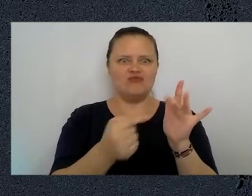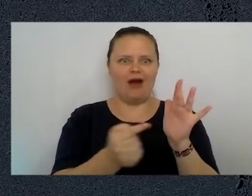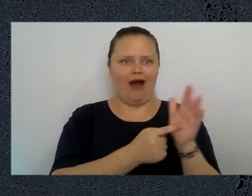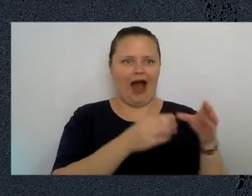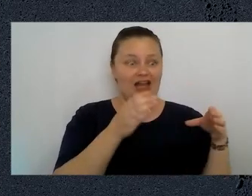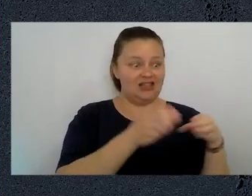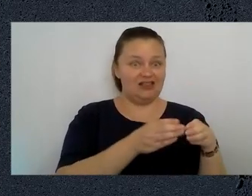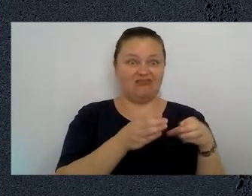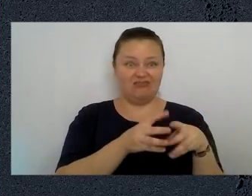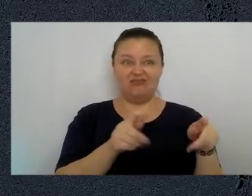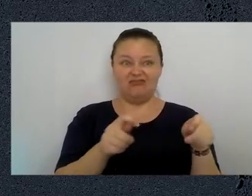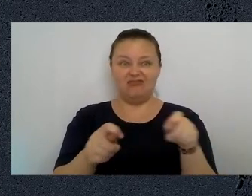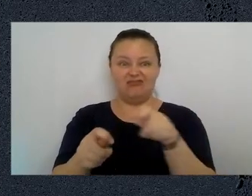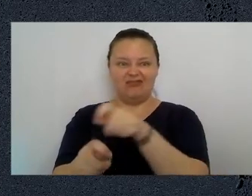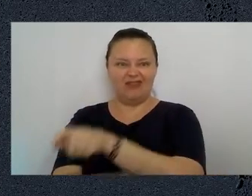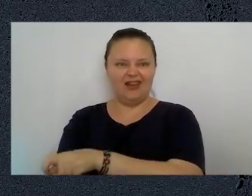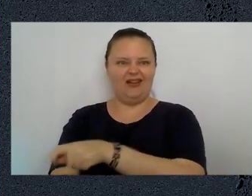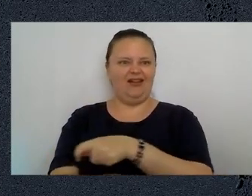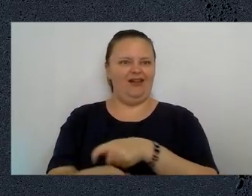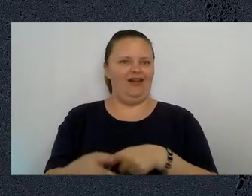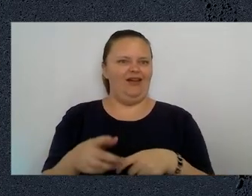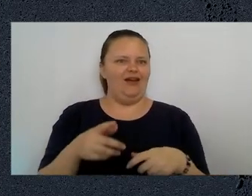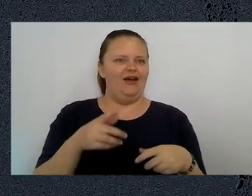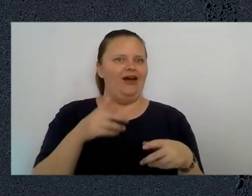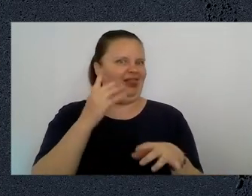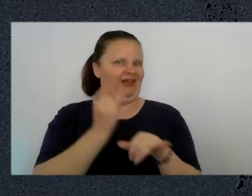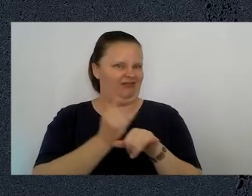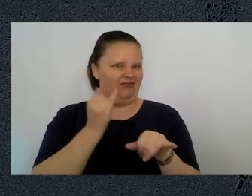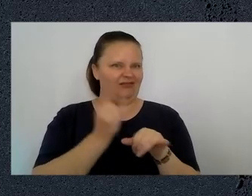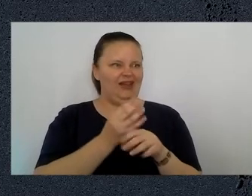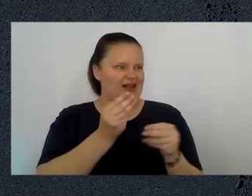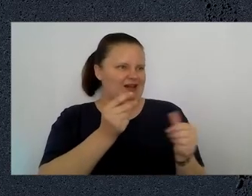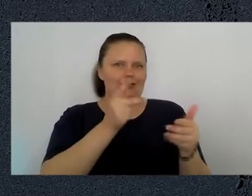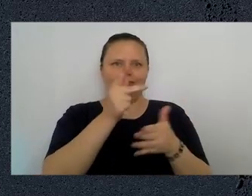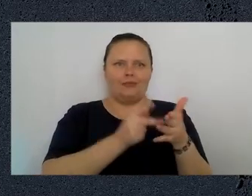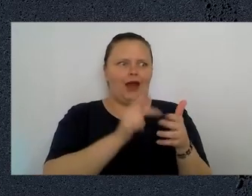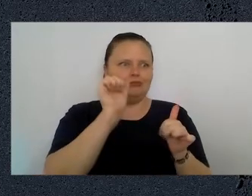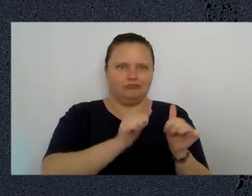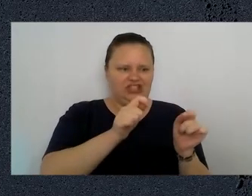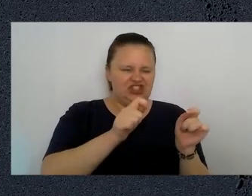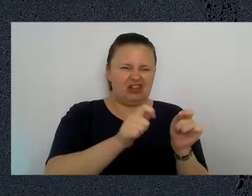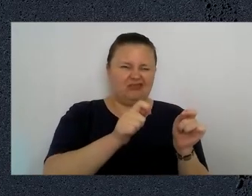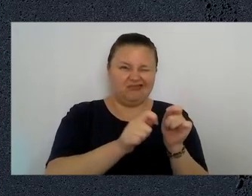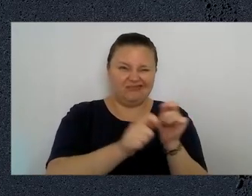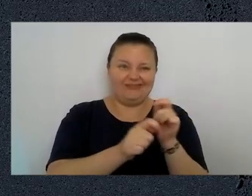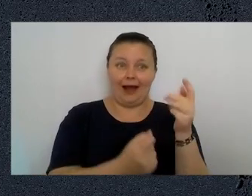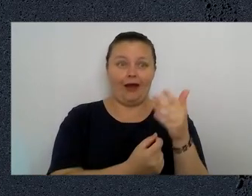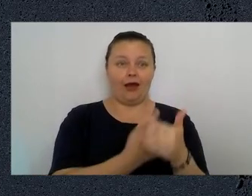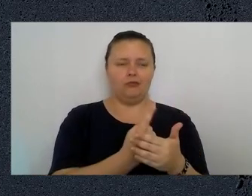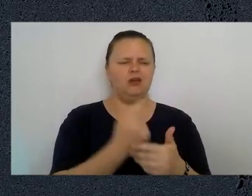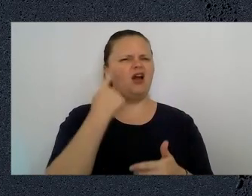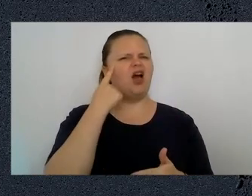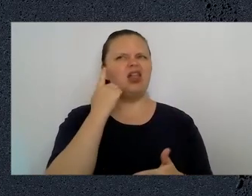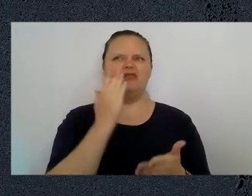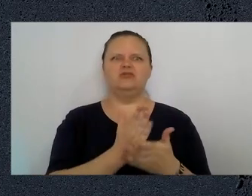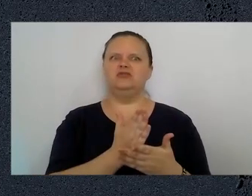Hall Institute, there's Medical portions. Research Institute. Yeah, there's portions where it's moving. And that to me is really promising.